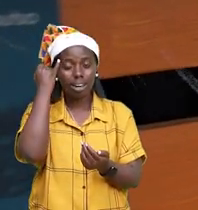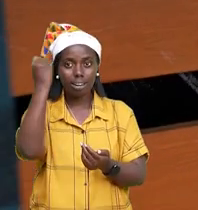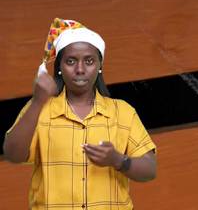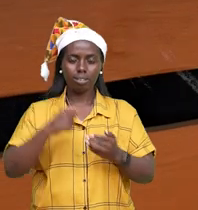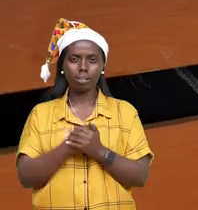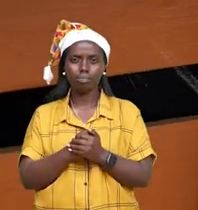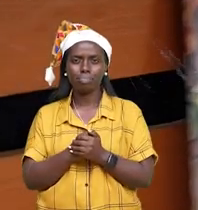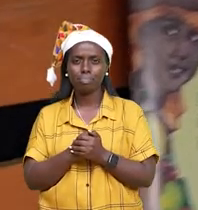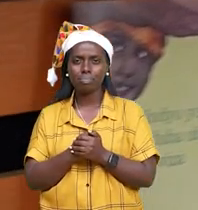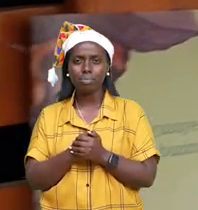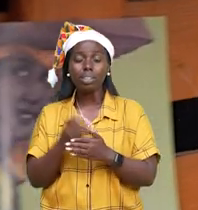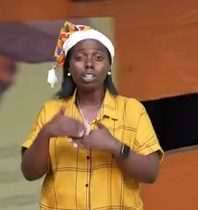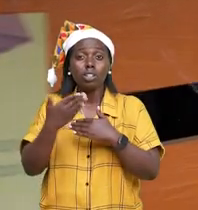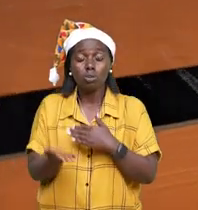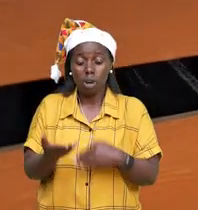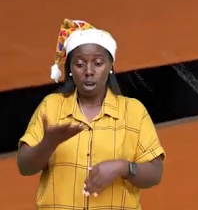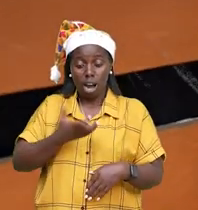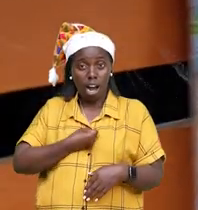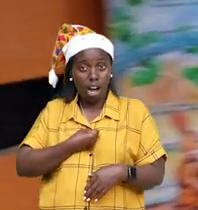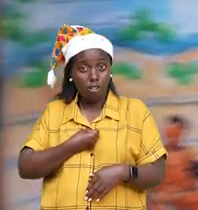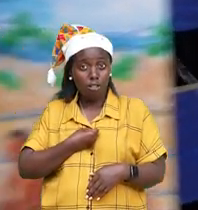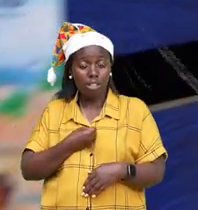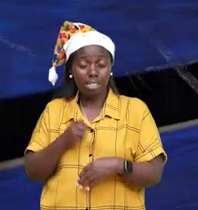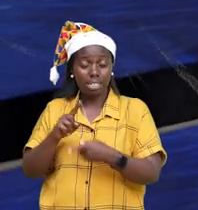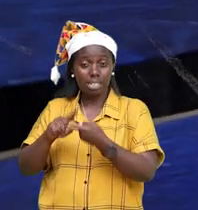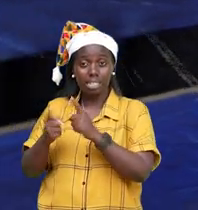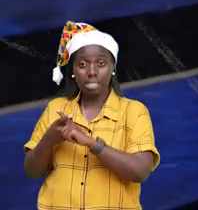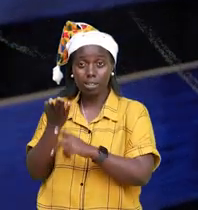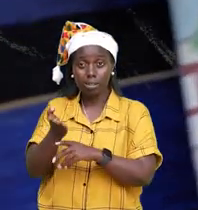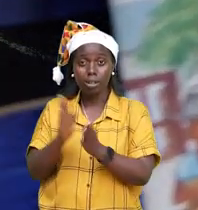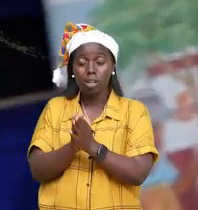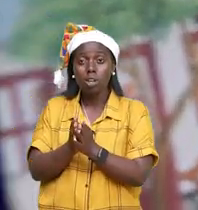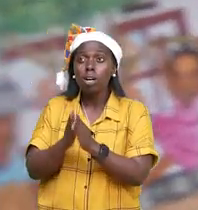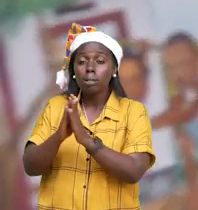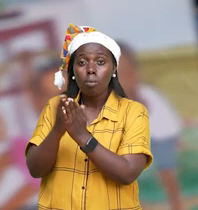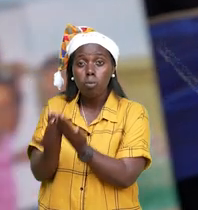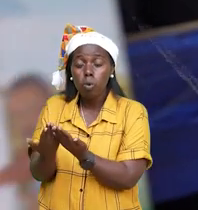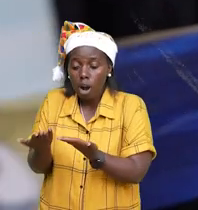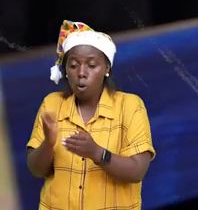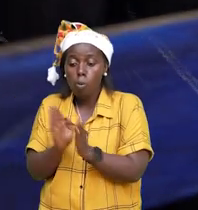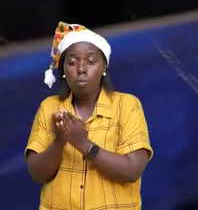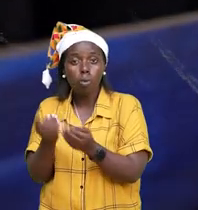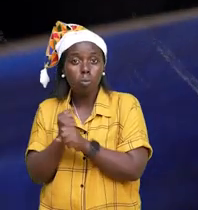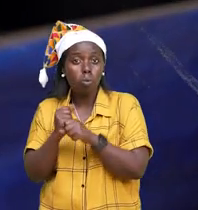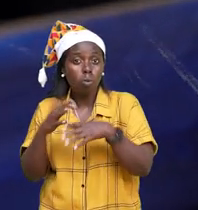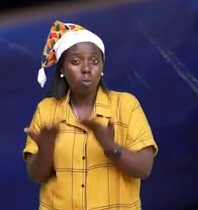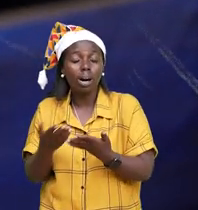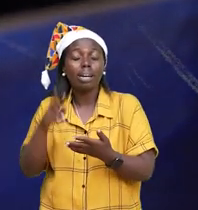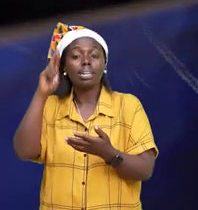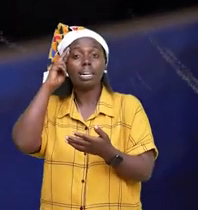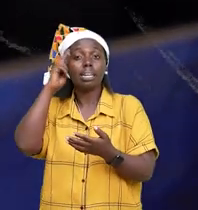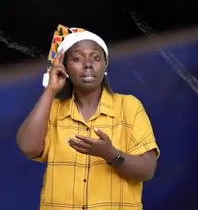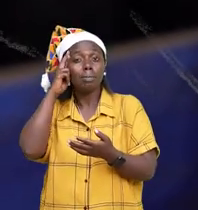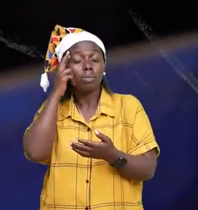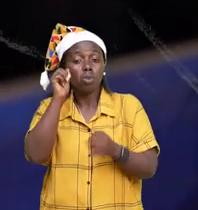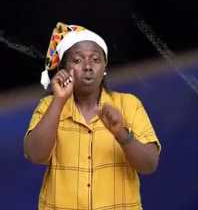idea. And there you have it, my little friends. The magical journey of how a book is made. And